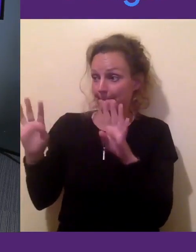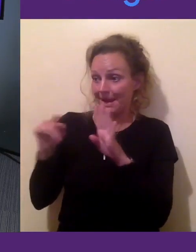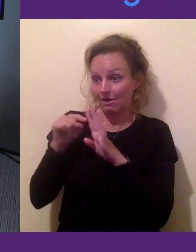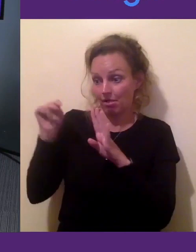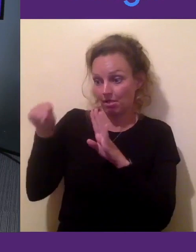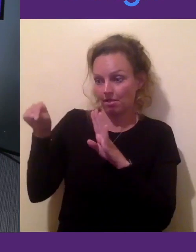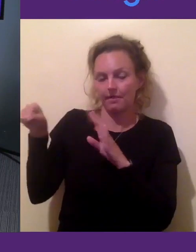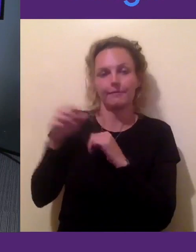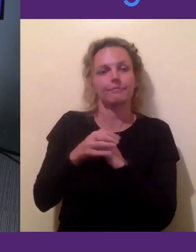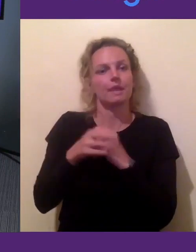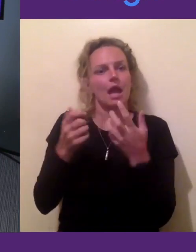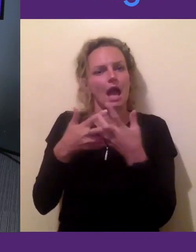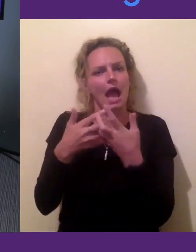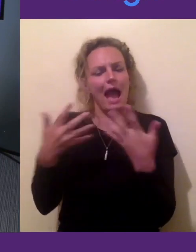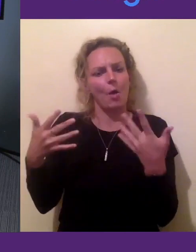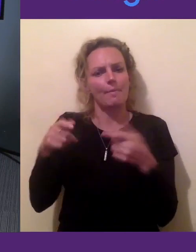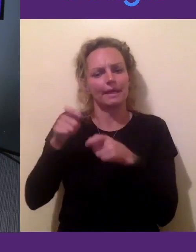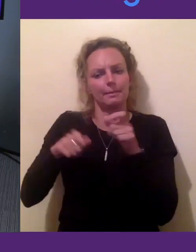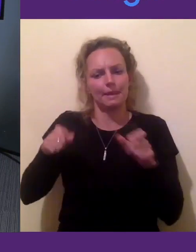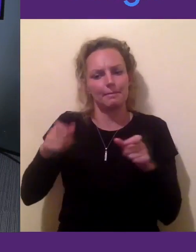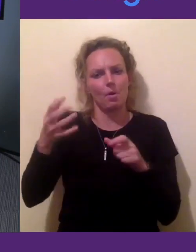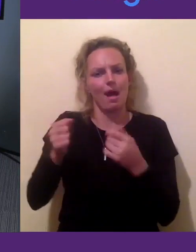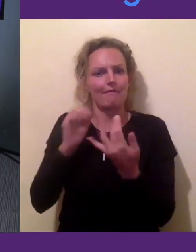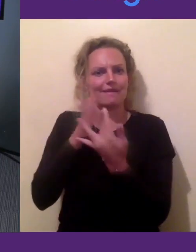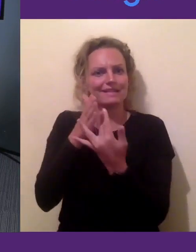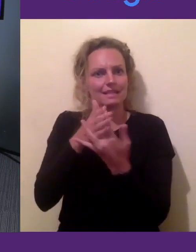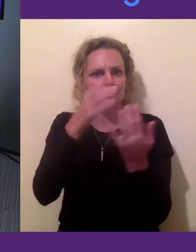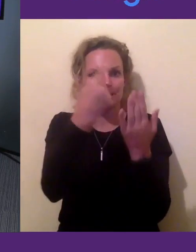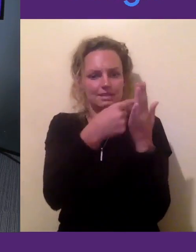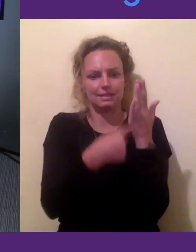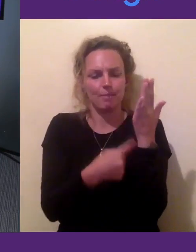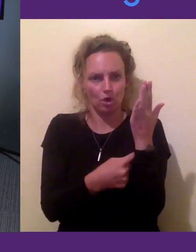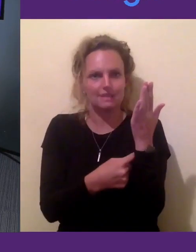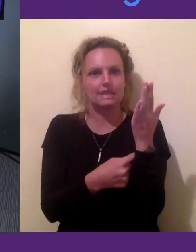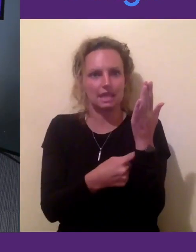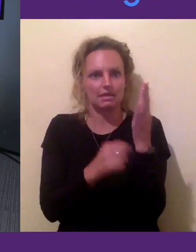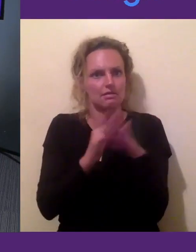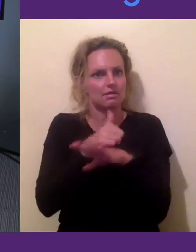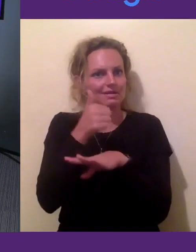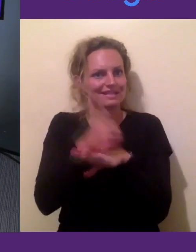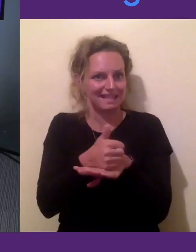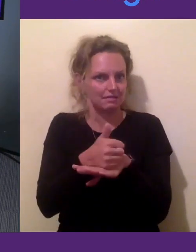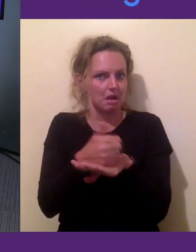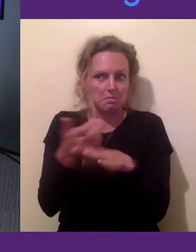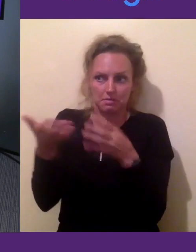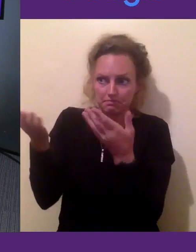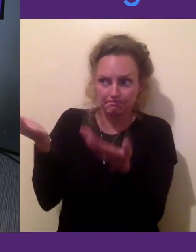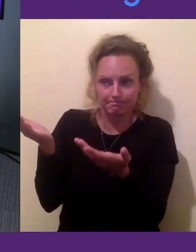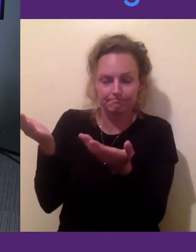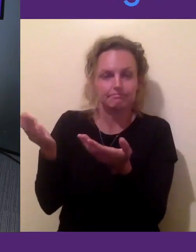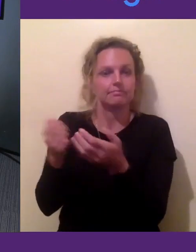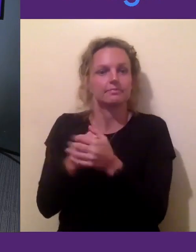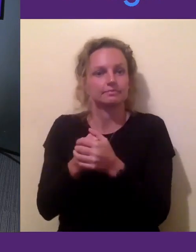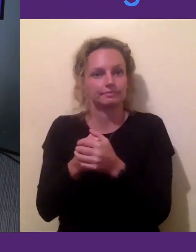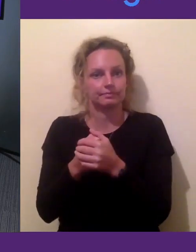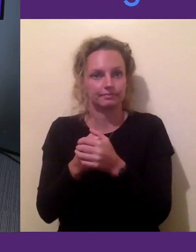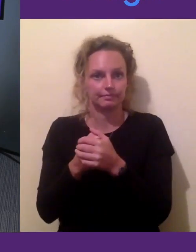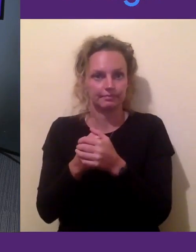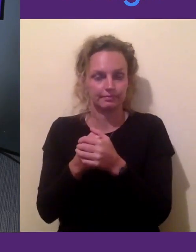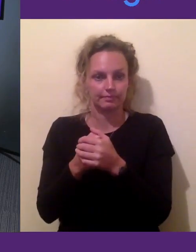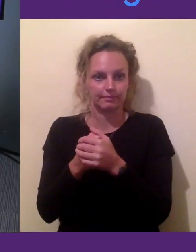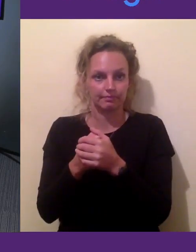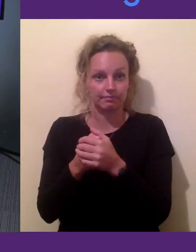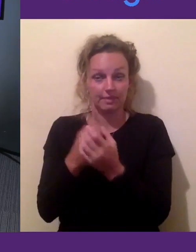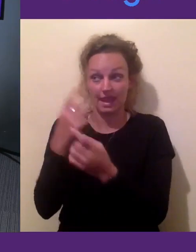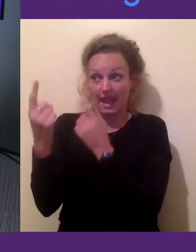place in their organization. Are you happy to share? That's almost a sort of thumbs up or a hands up, but does anyone want to come in on